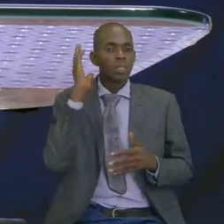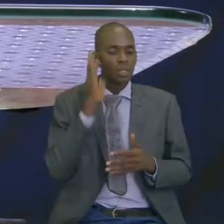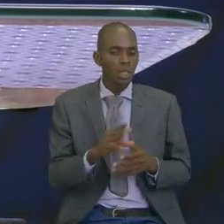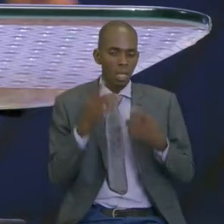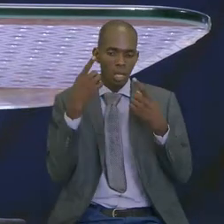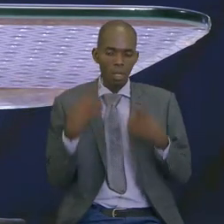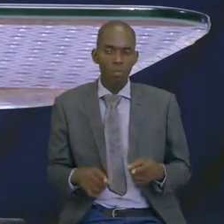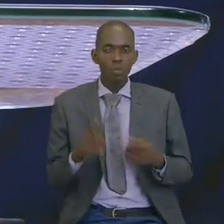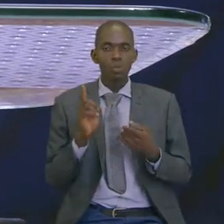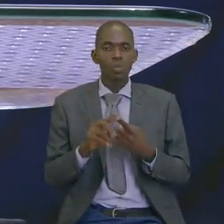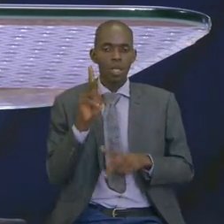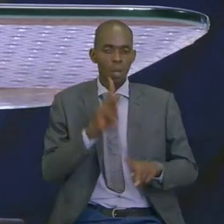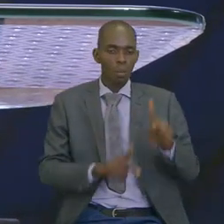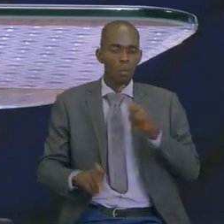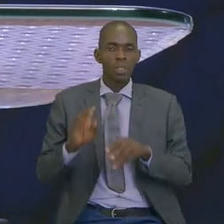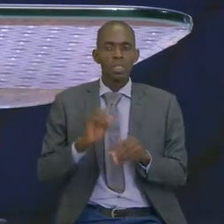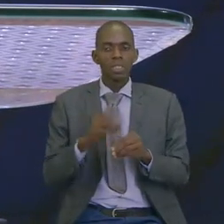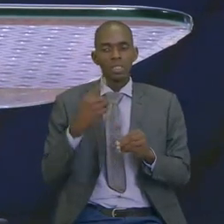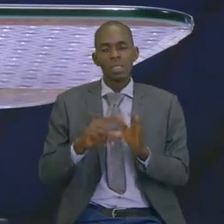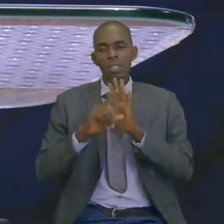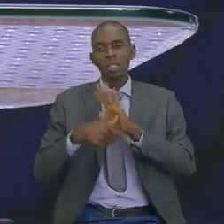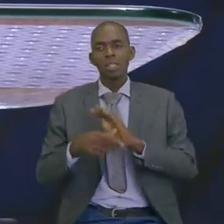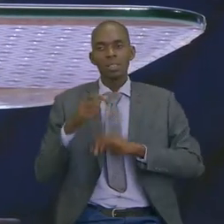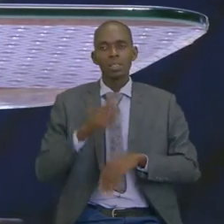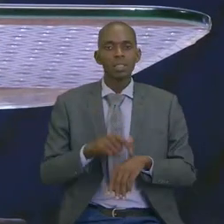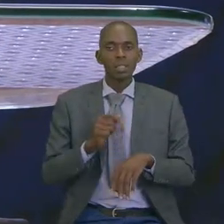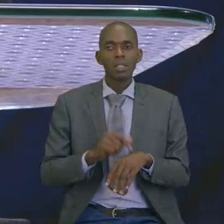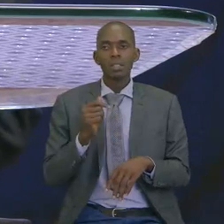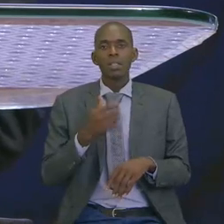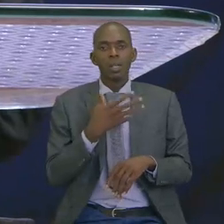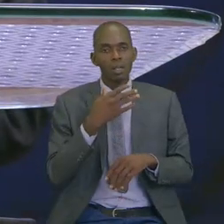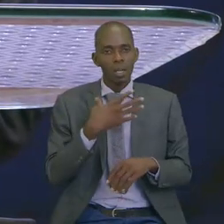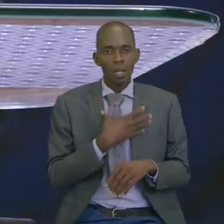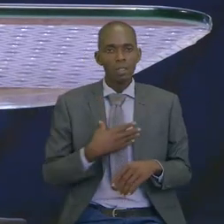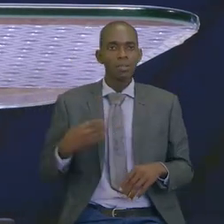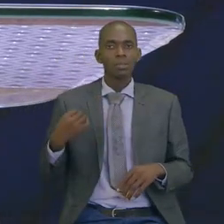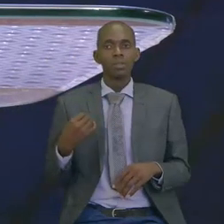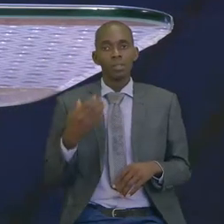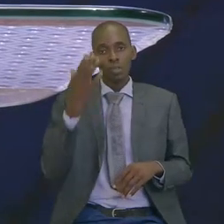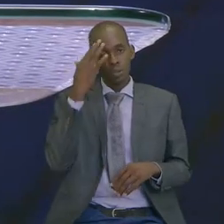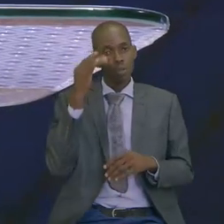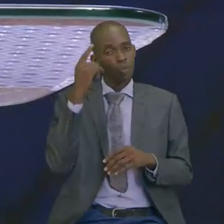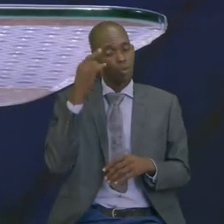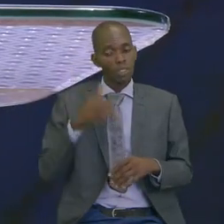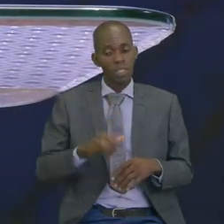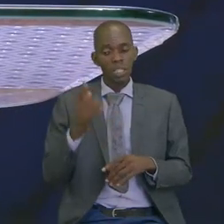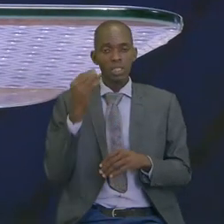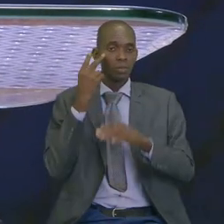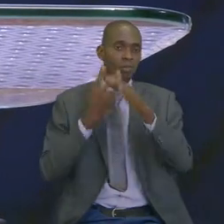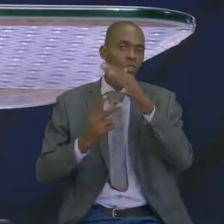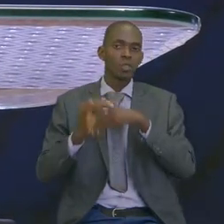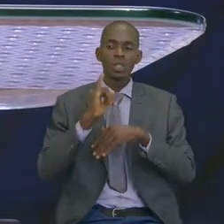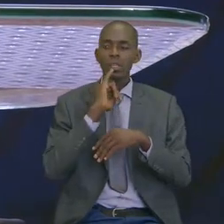thy people in the latter days, for yet the vision is for many